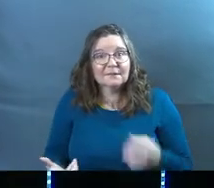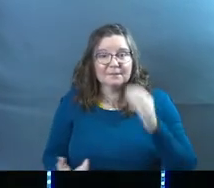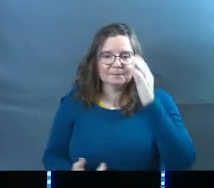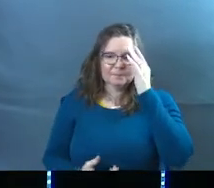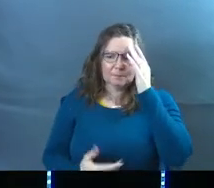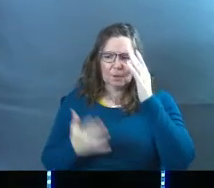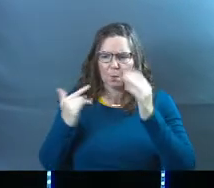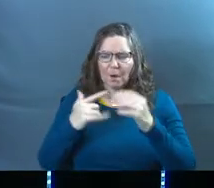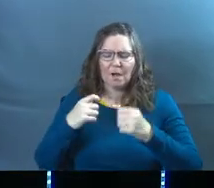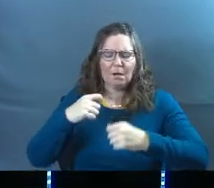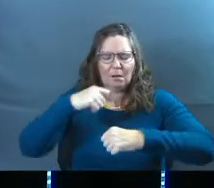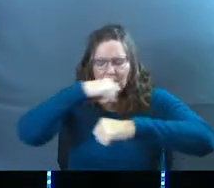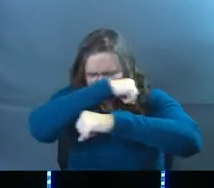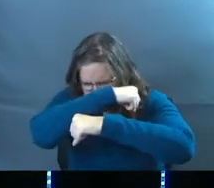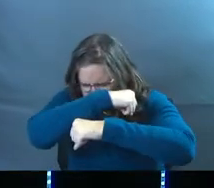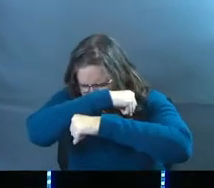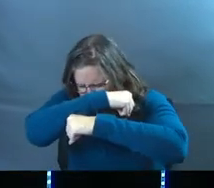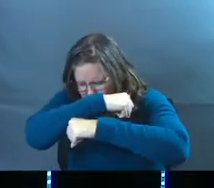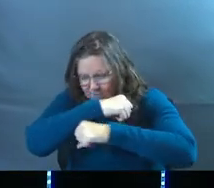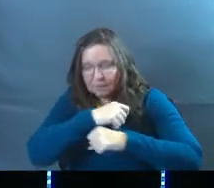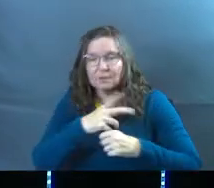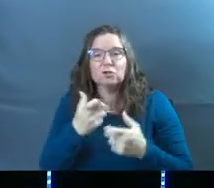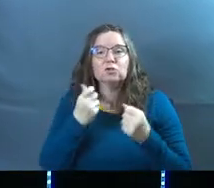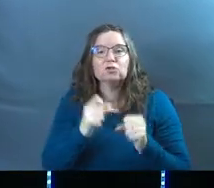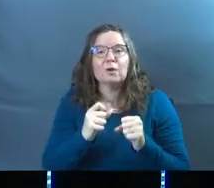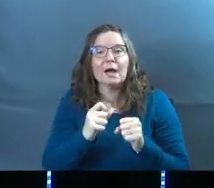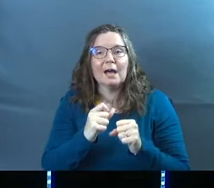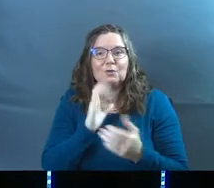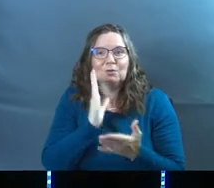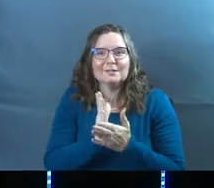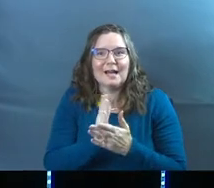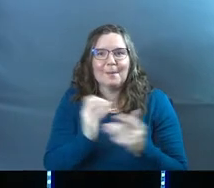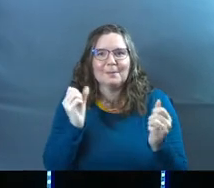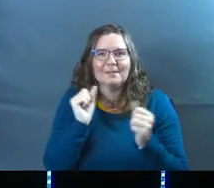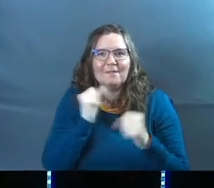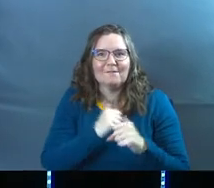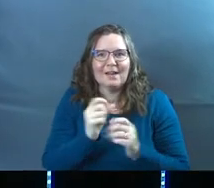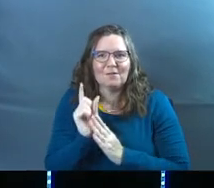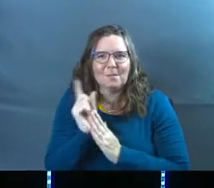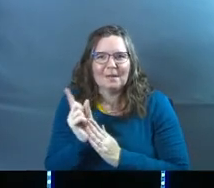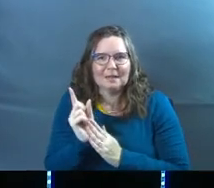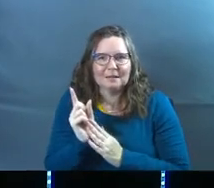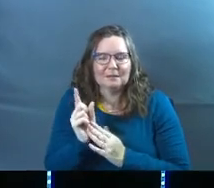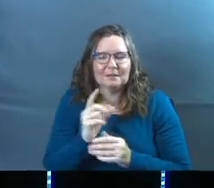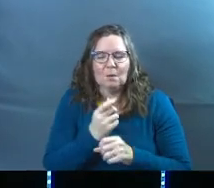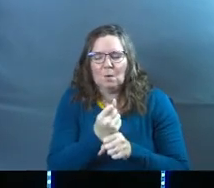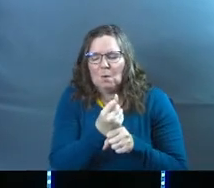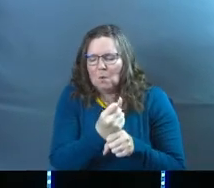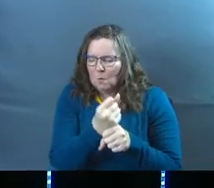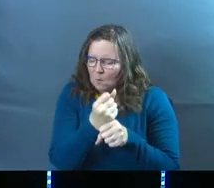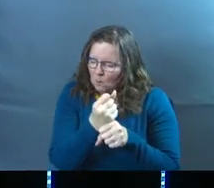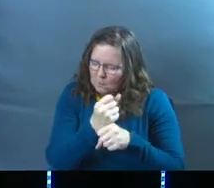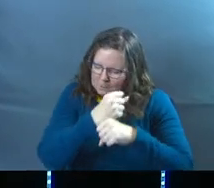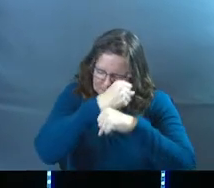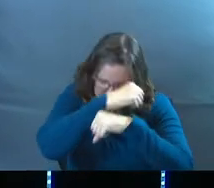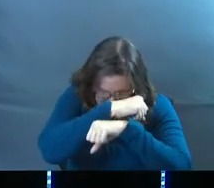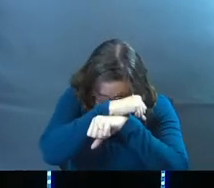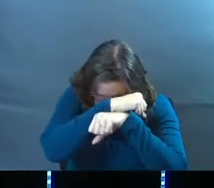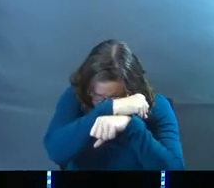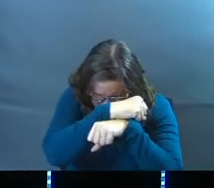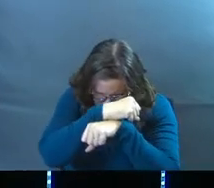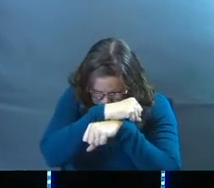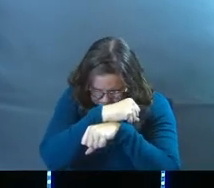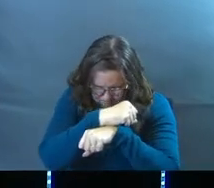And why are they hugging the other boxer? They're just trying to bring a stop to the fight. They're just trying to hold on. They're